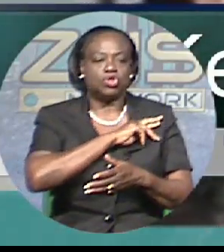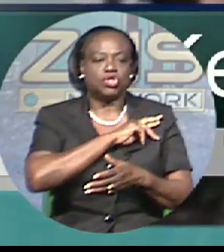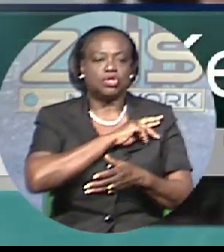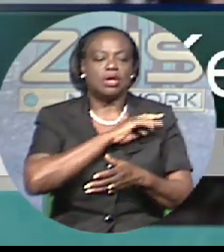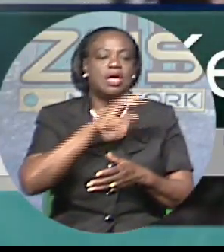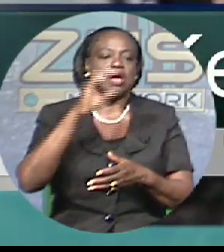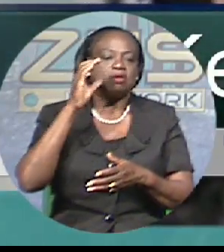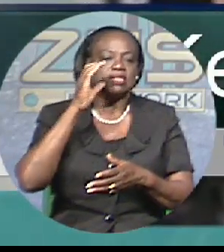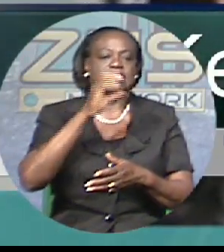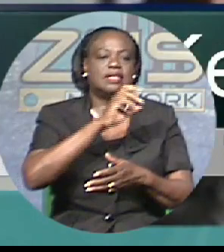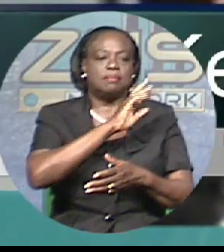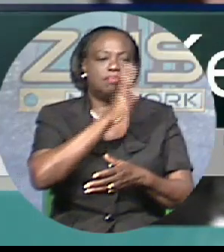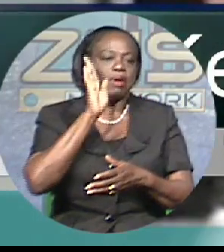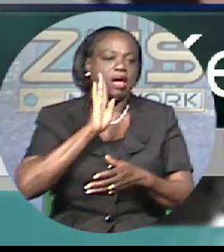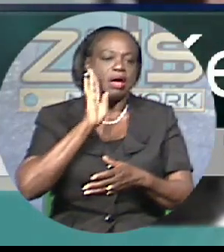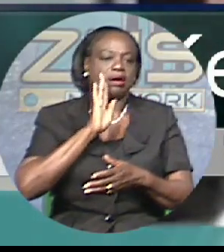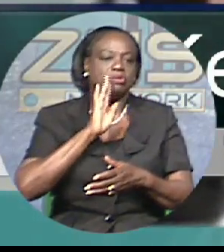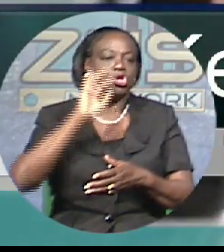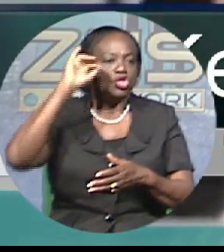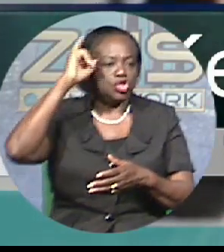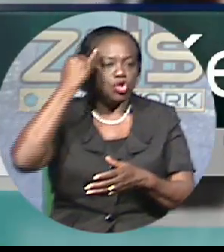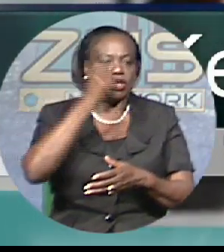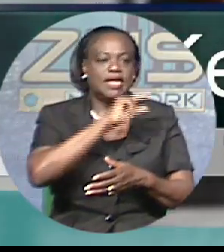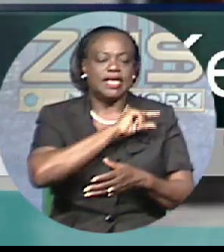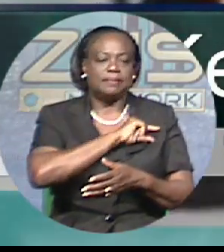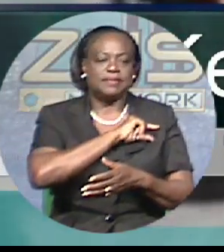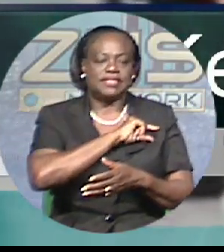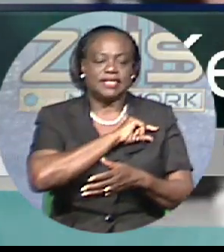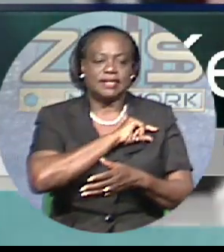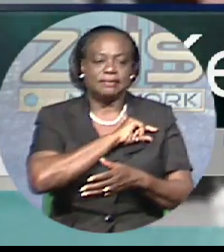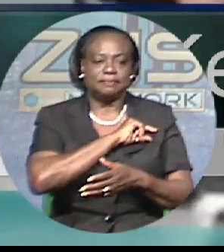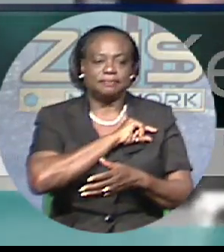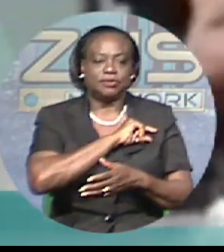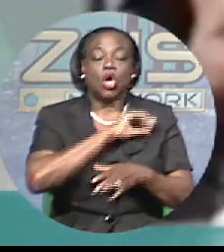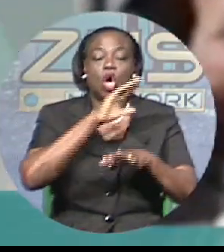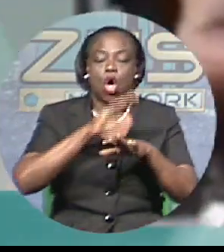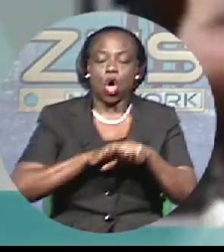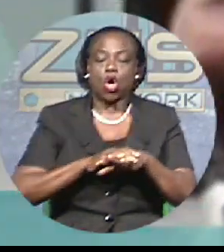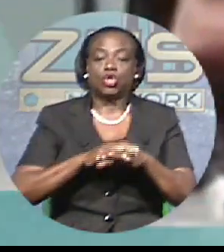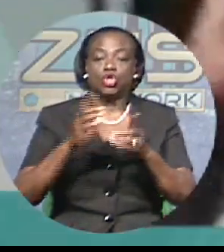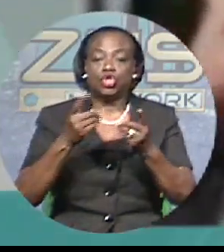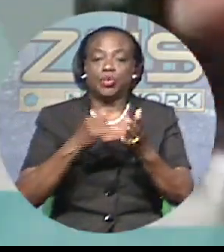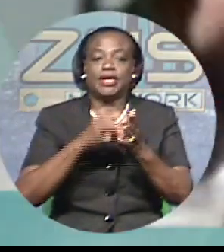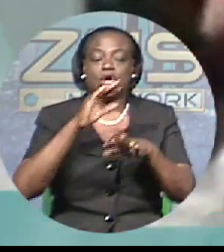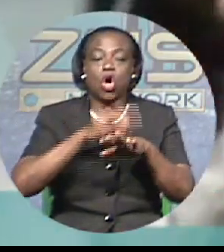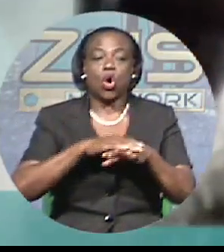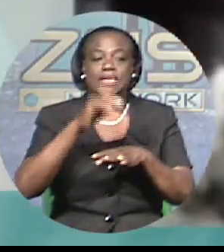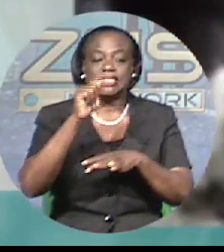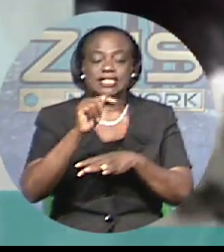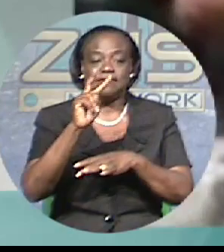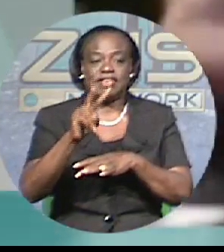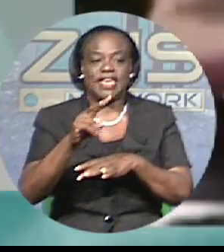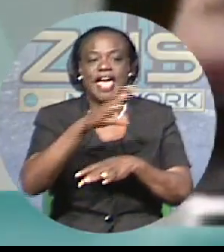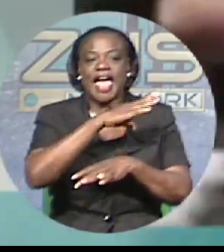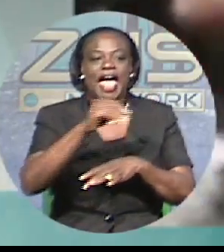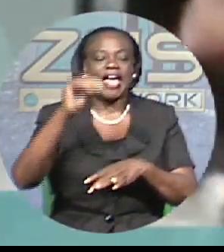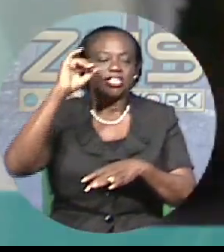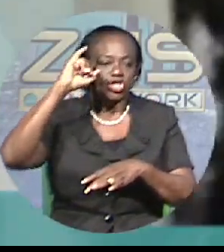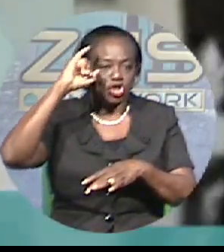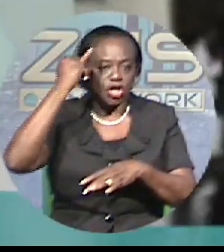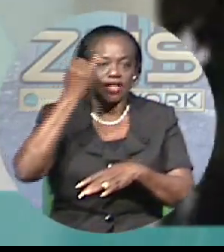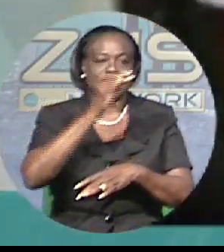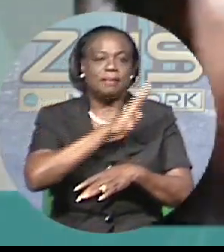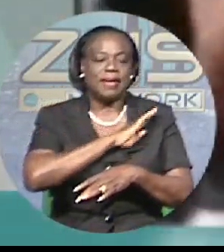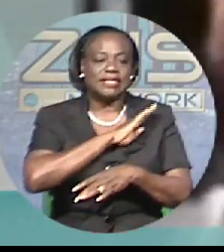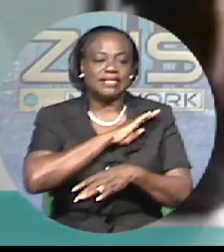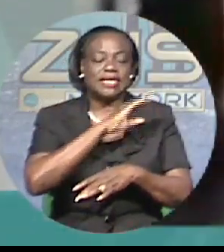Chris Spin, Julian Gibson, and Julian, you have to do this one on TV. And Jonathan Benson.